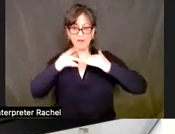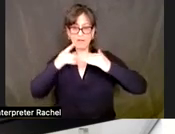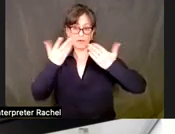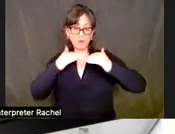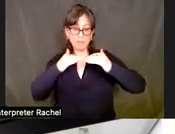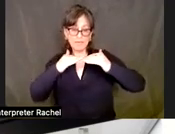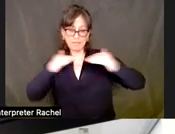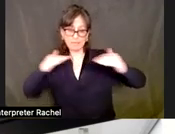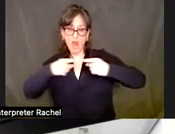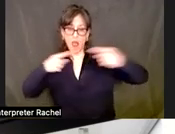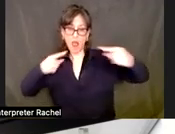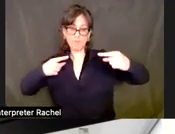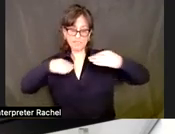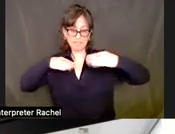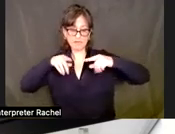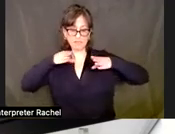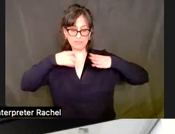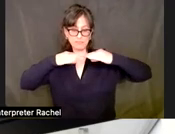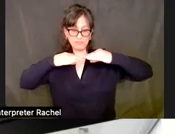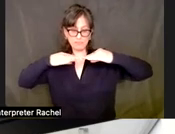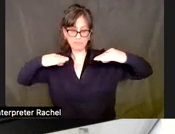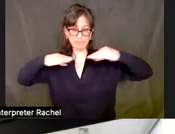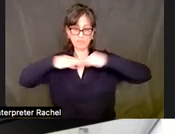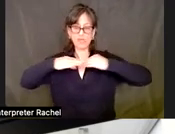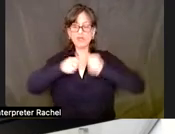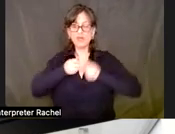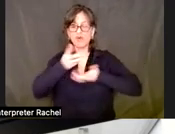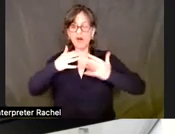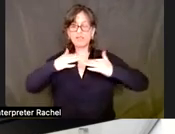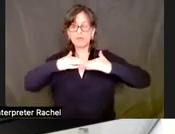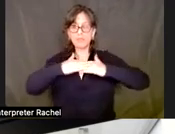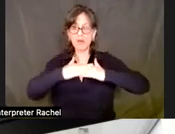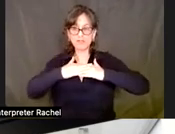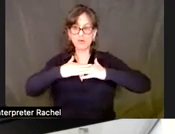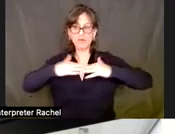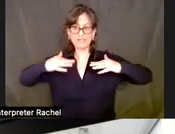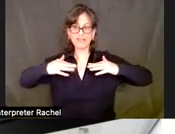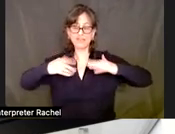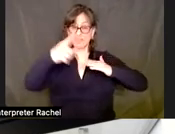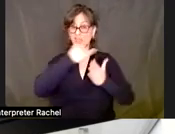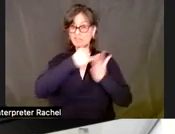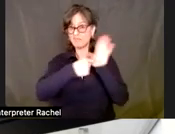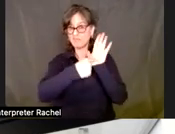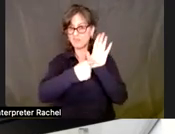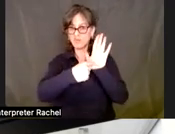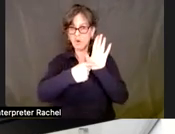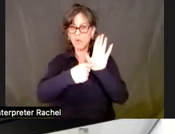the shear causes compression or extension. In this simple illustration, you can